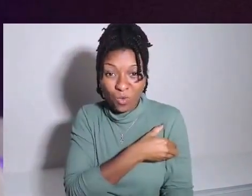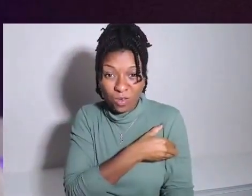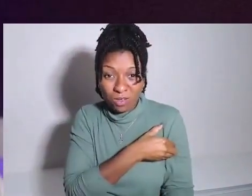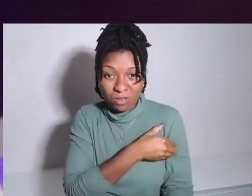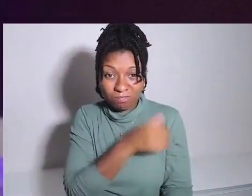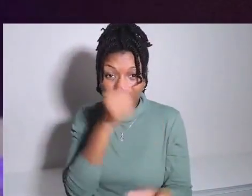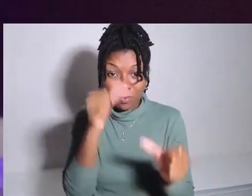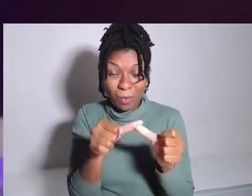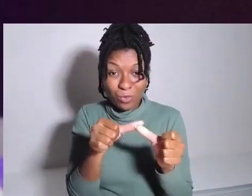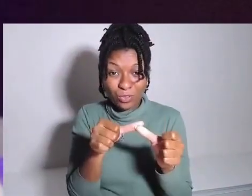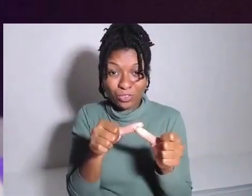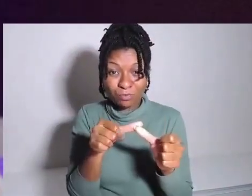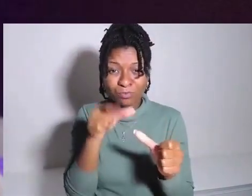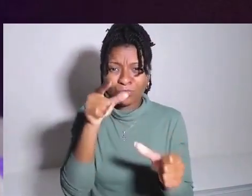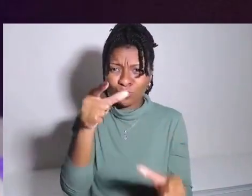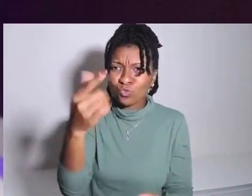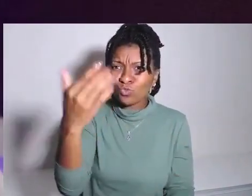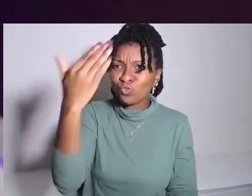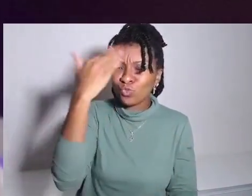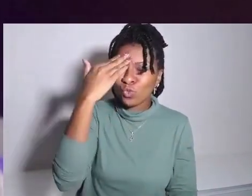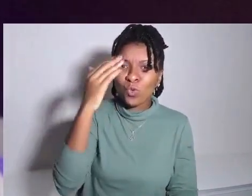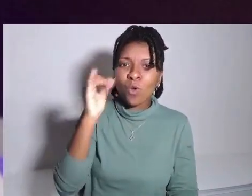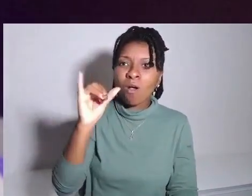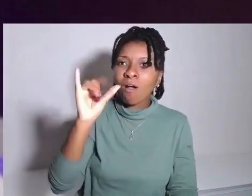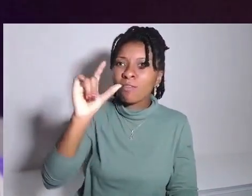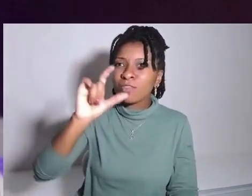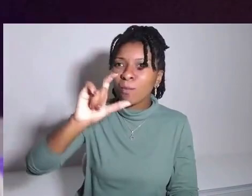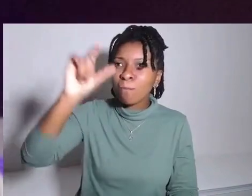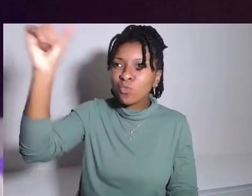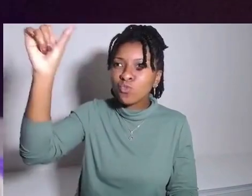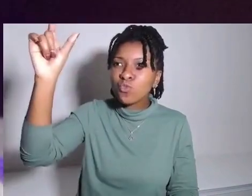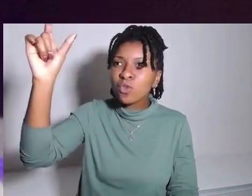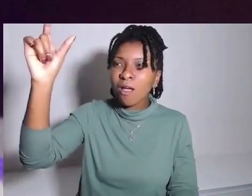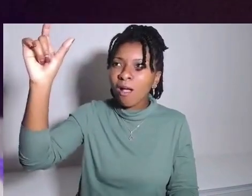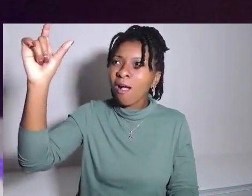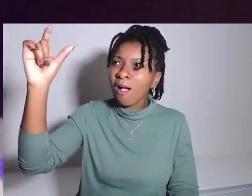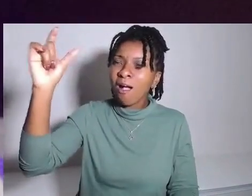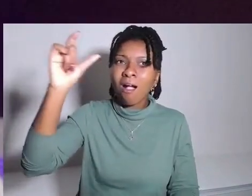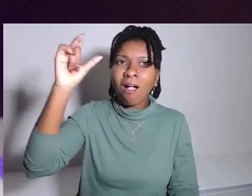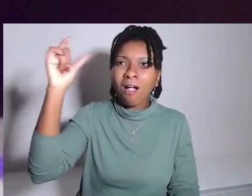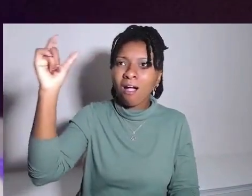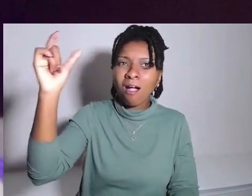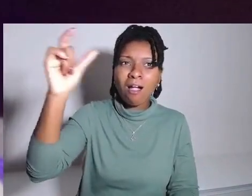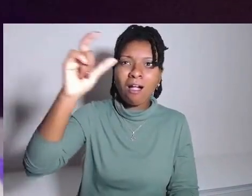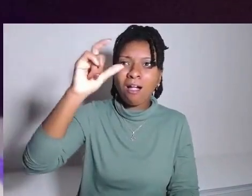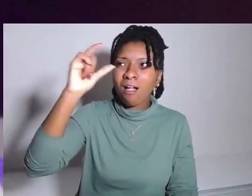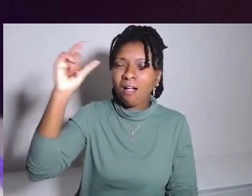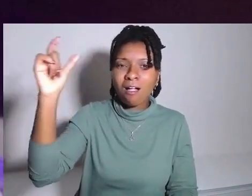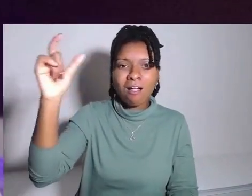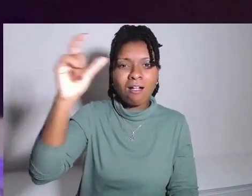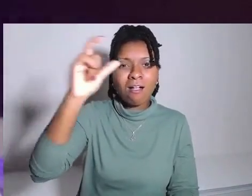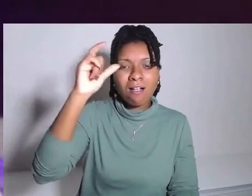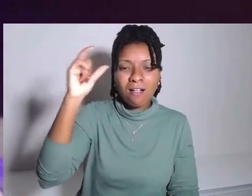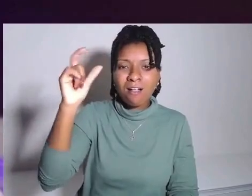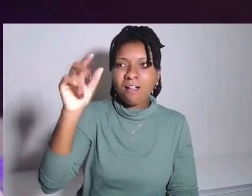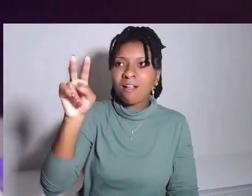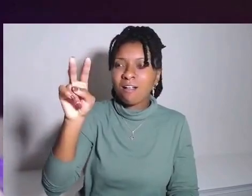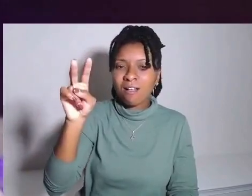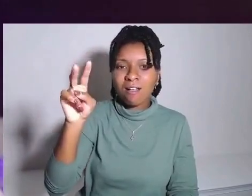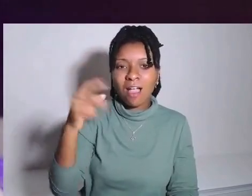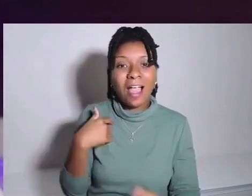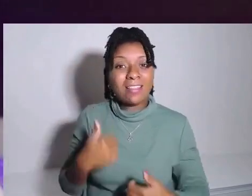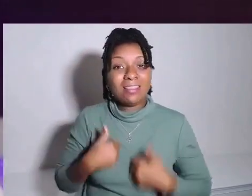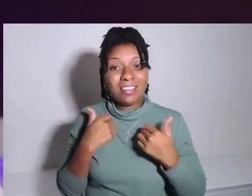Remember when you knew the moon was following you? I live with littles. I get to roll around in it and remember